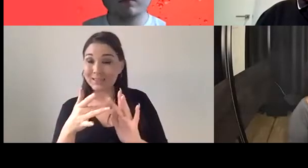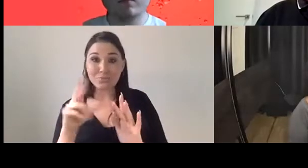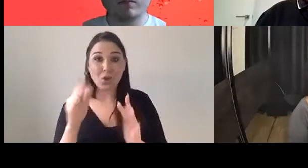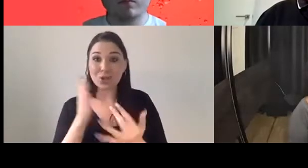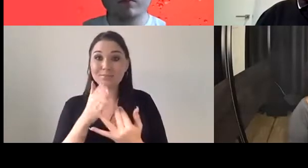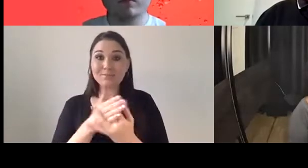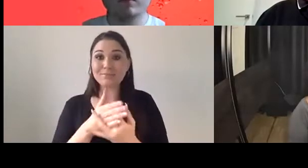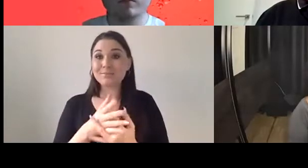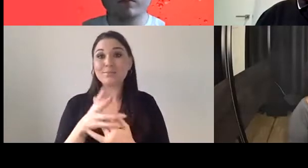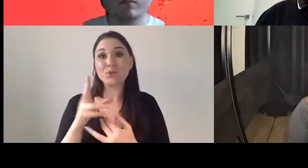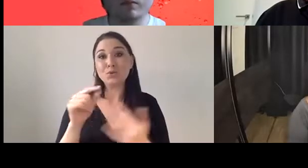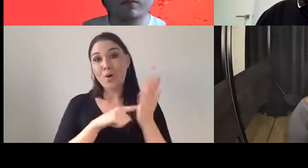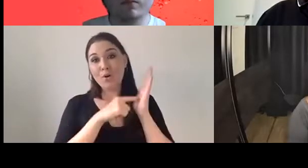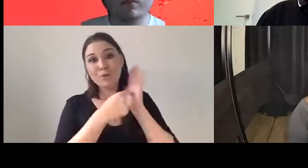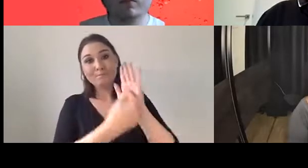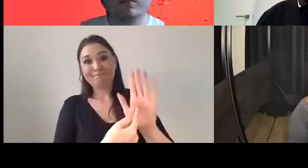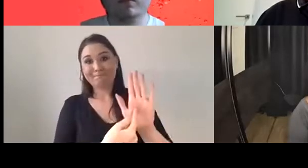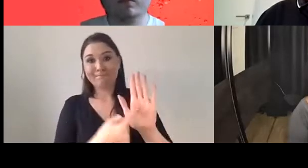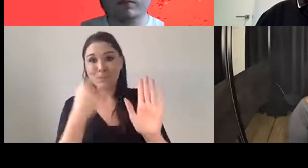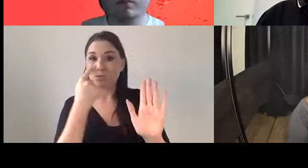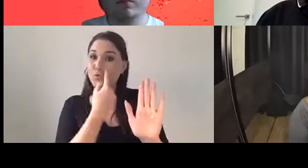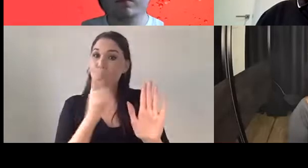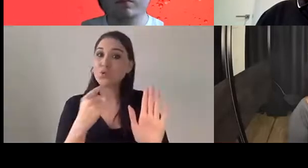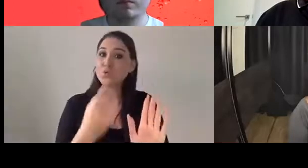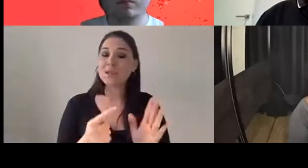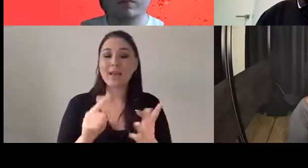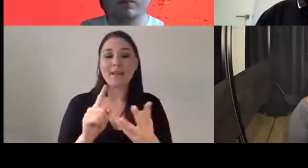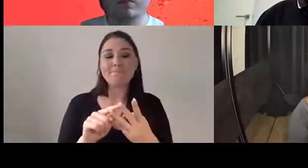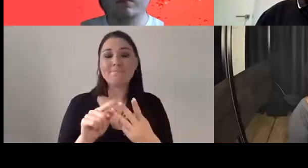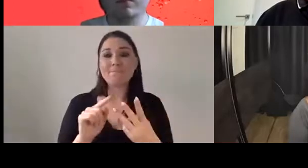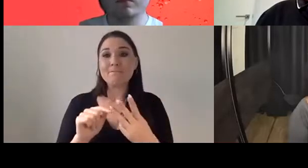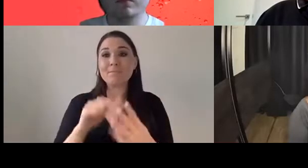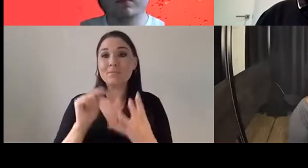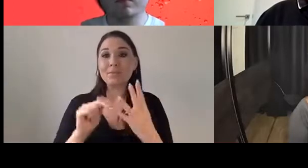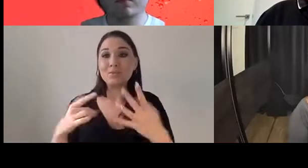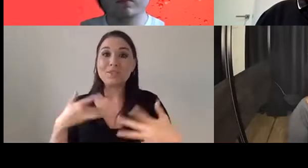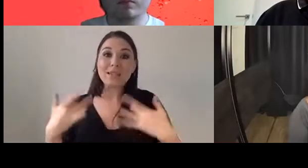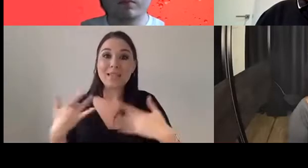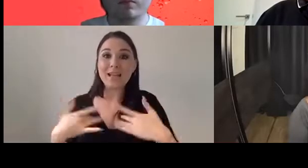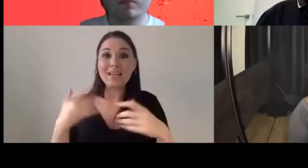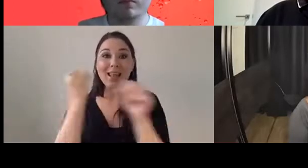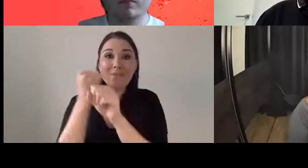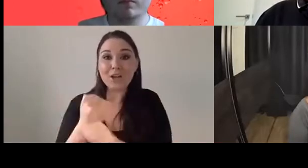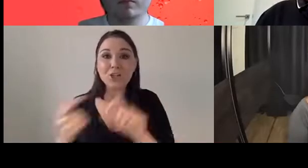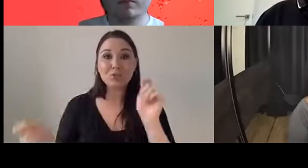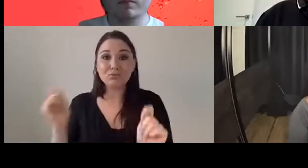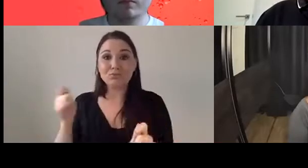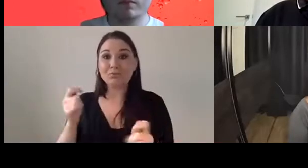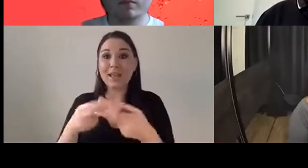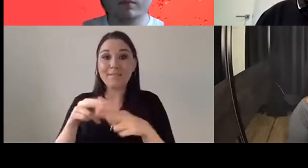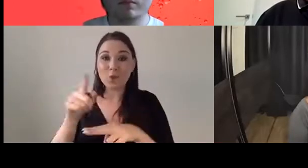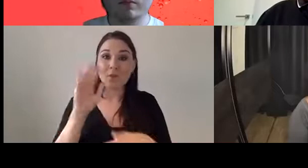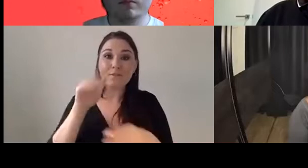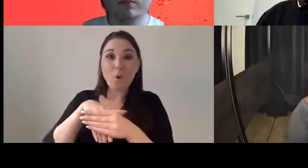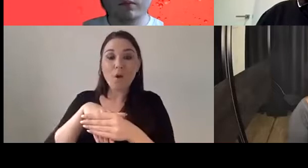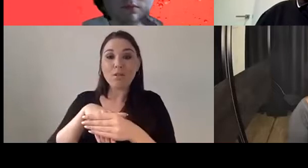congruent with what you're saying. And then finally, which is probably the more exciting one, is just the innovation case. If you involve disabled